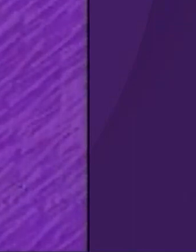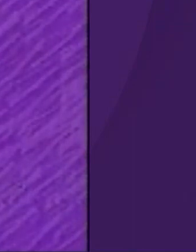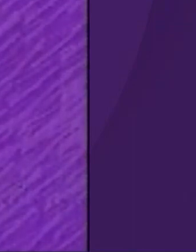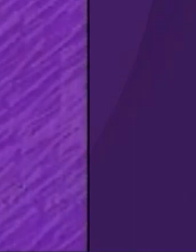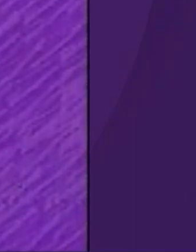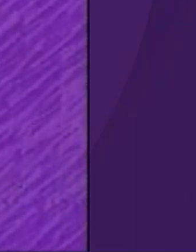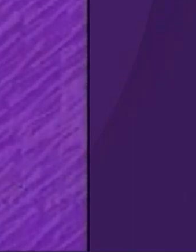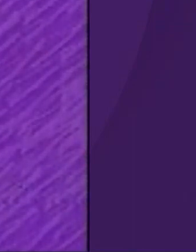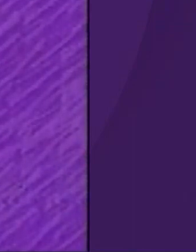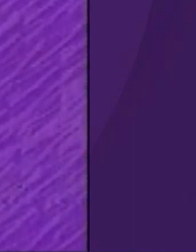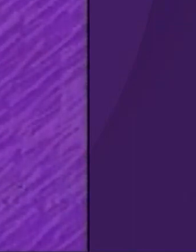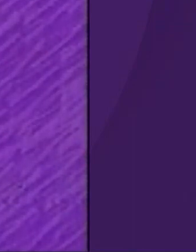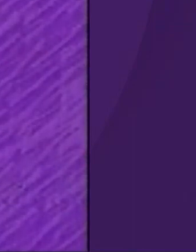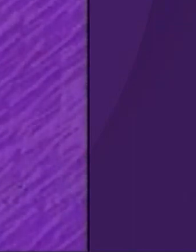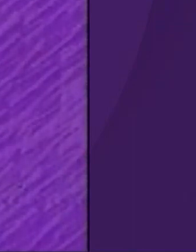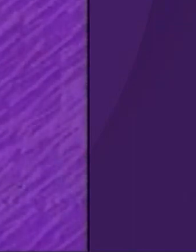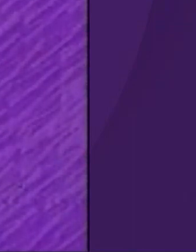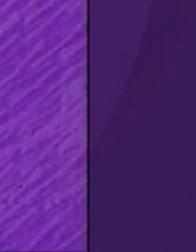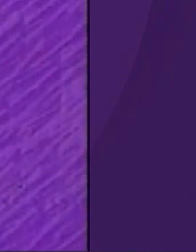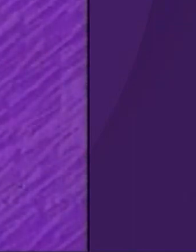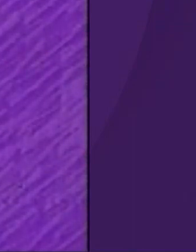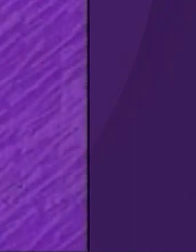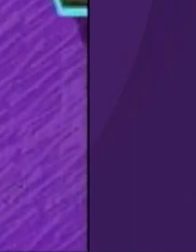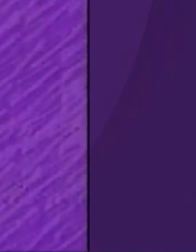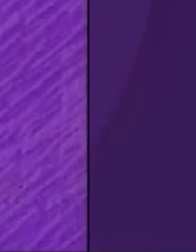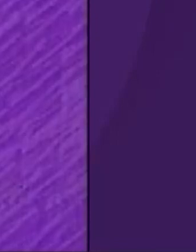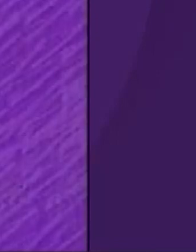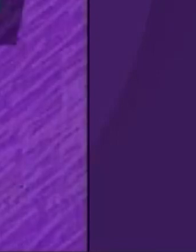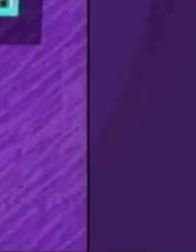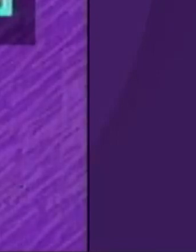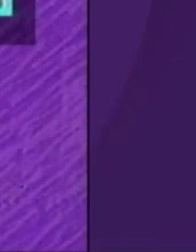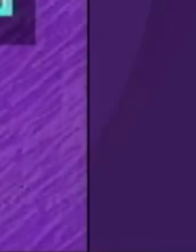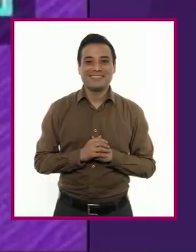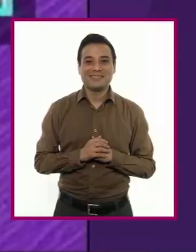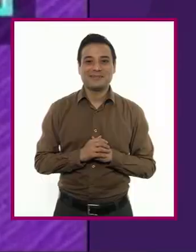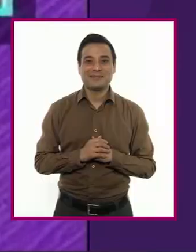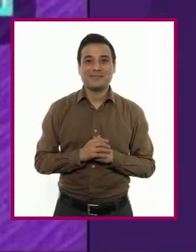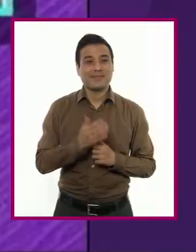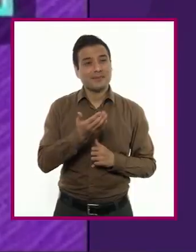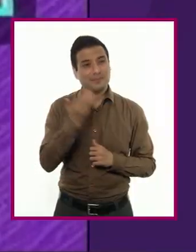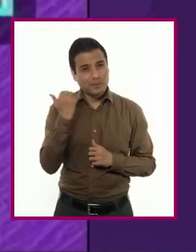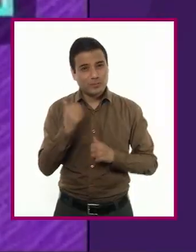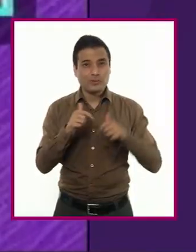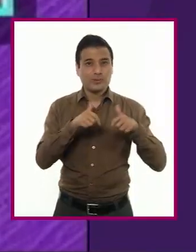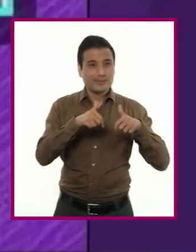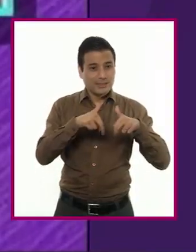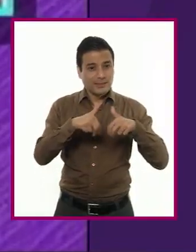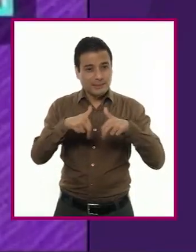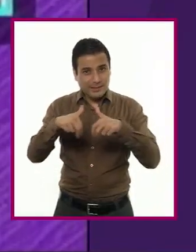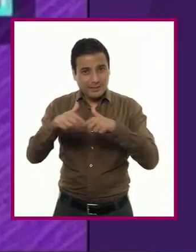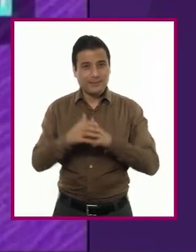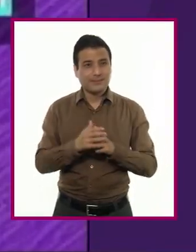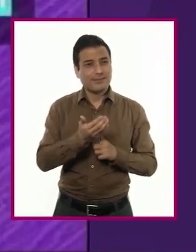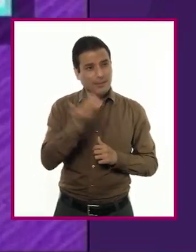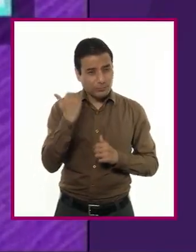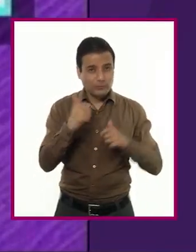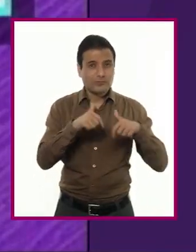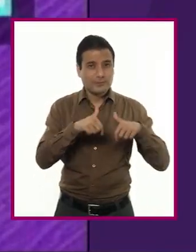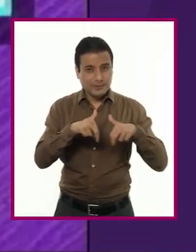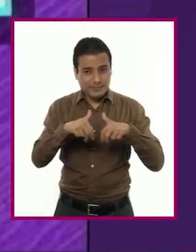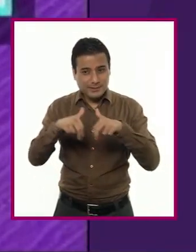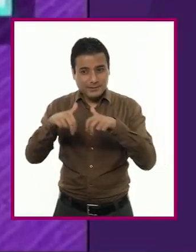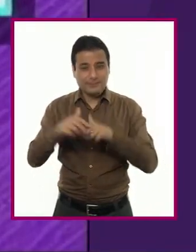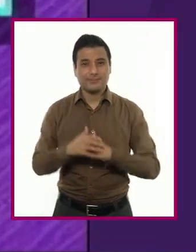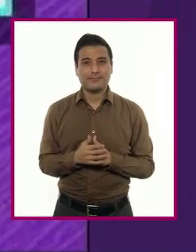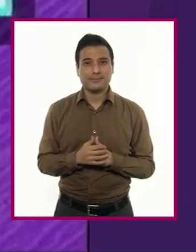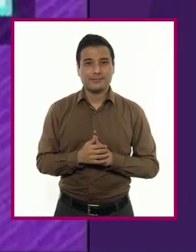Why don't we read a book? Come on, Mark. Why don't we take a walk? Why don't we take a walk?